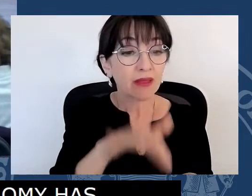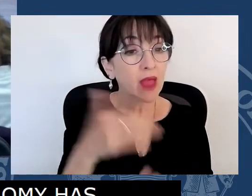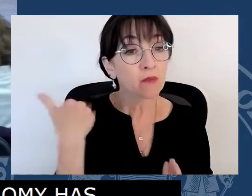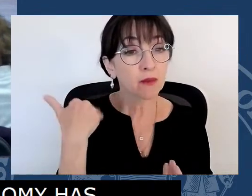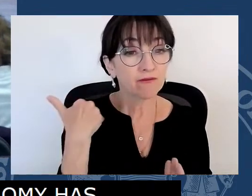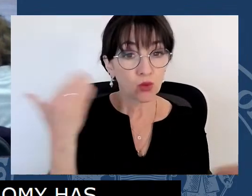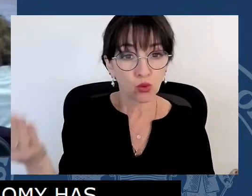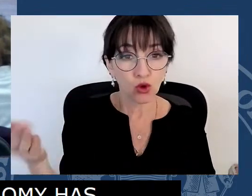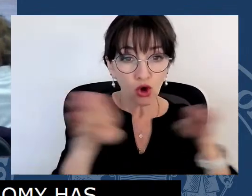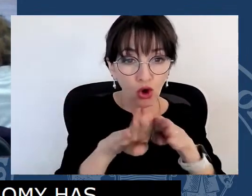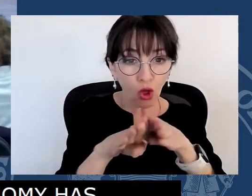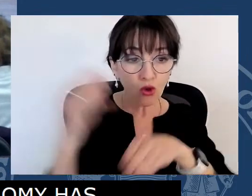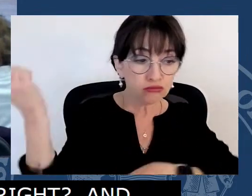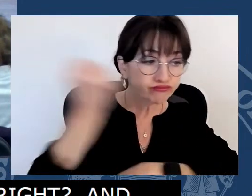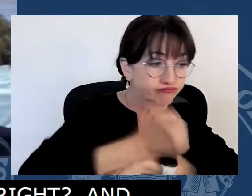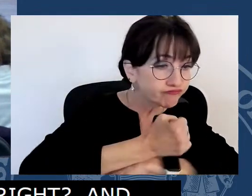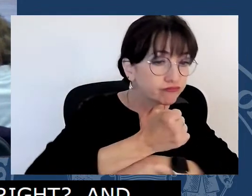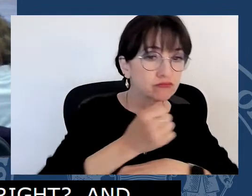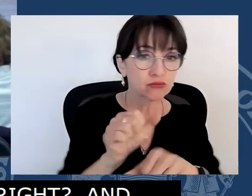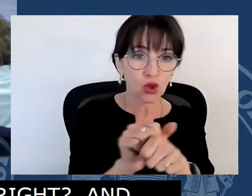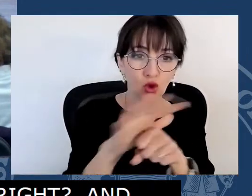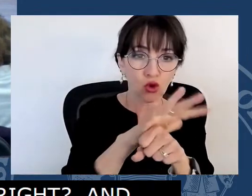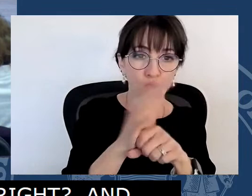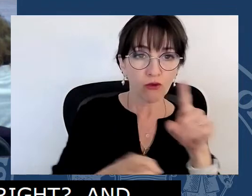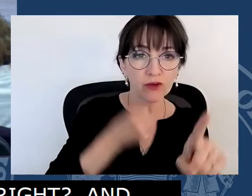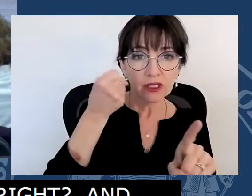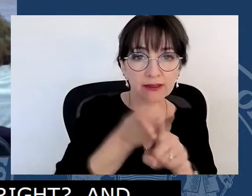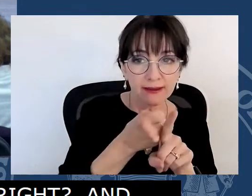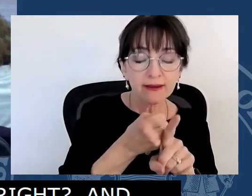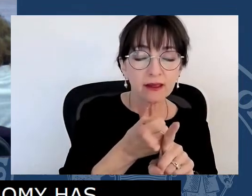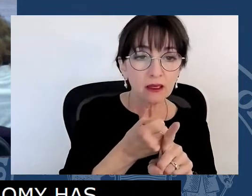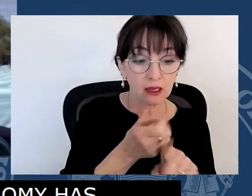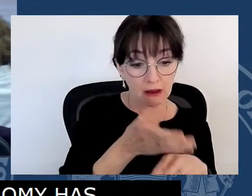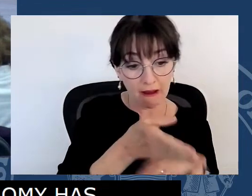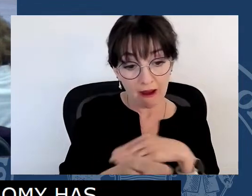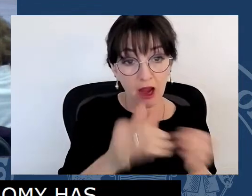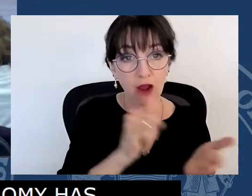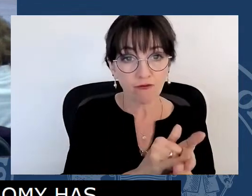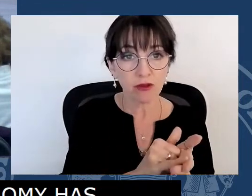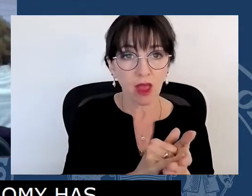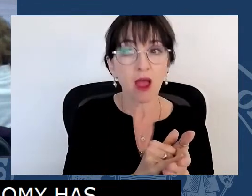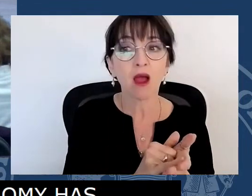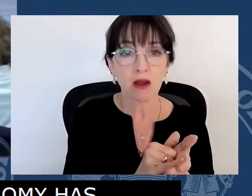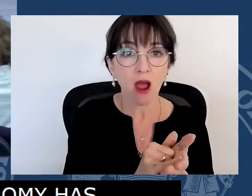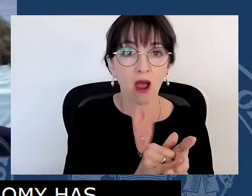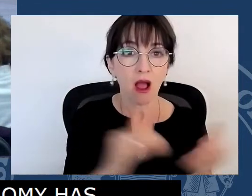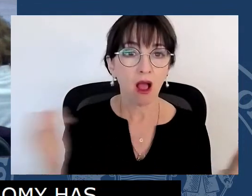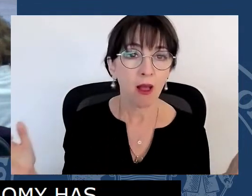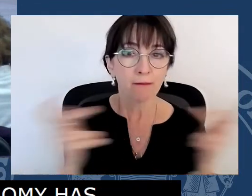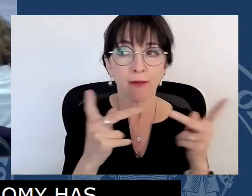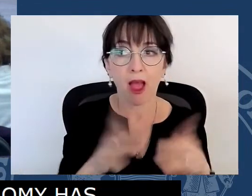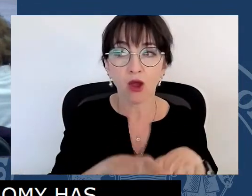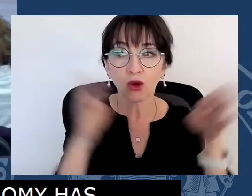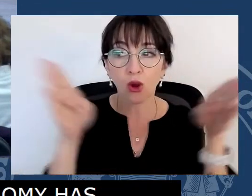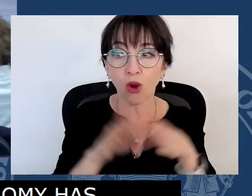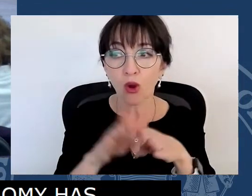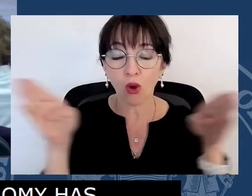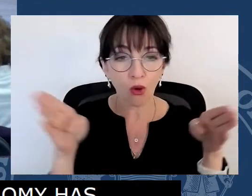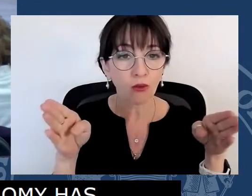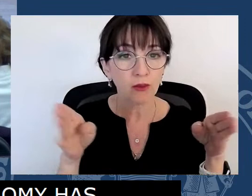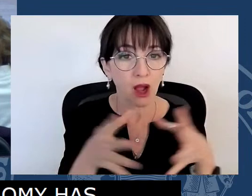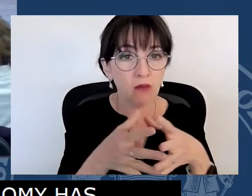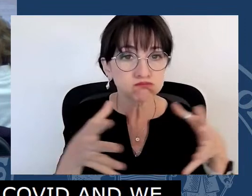during COVID. We kind of had a supercharged economy at that time. We get a lot of our revenue